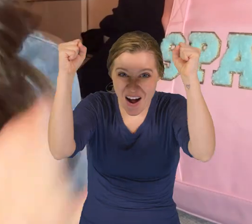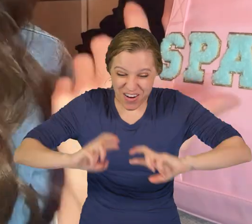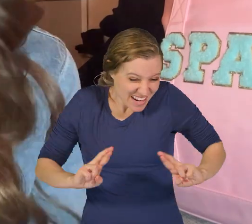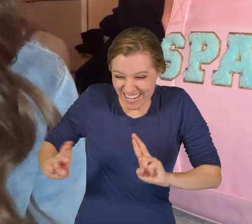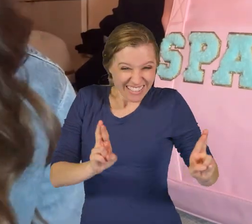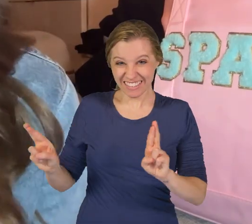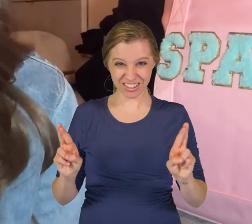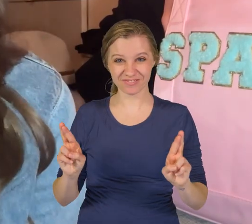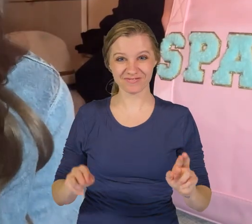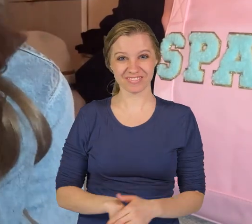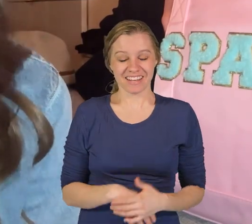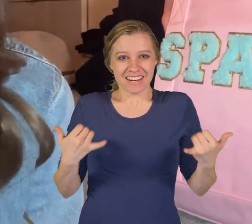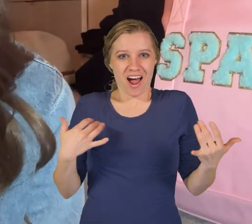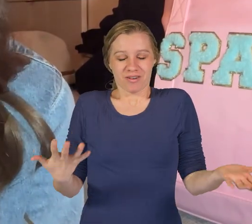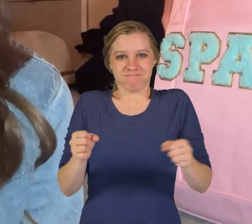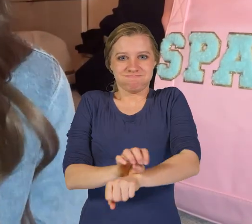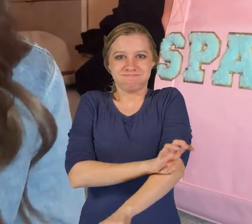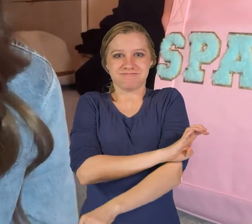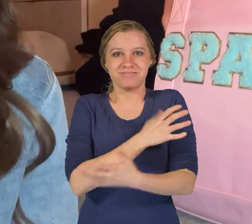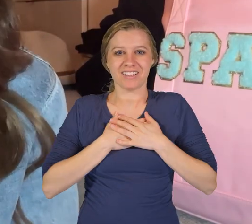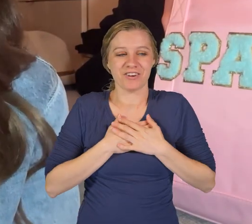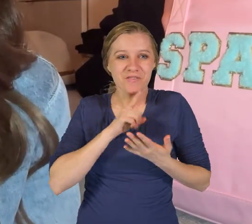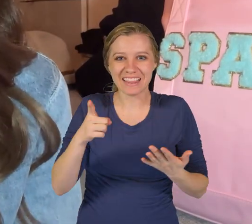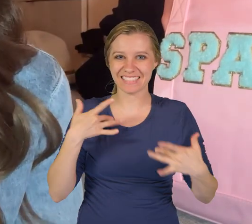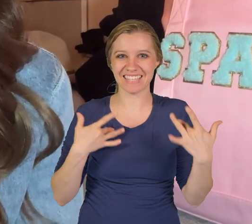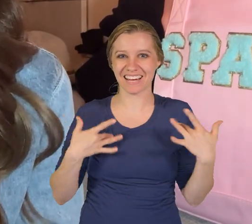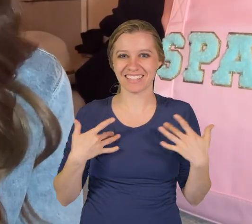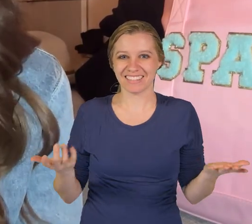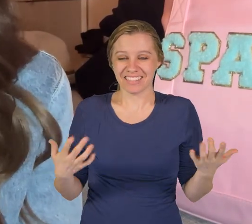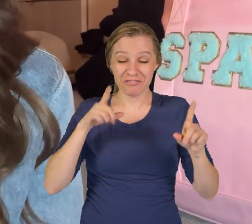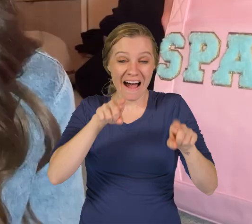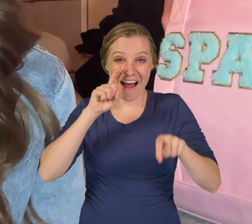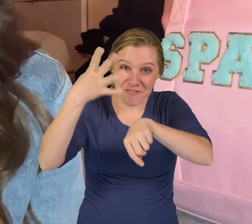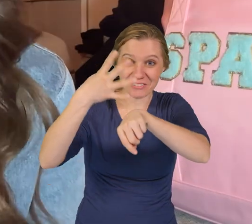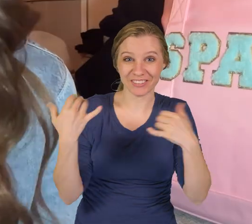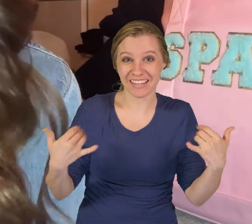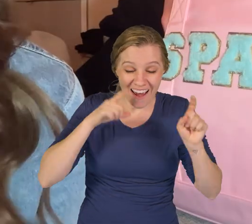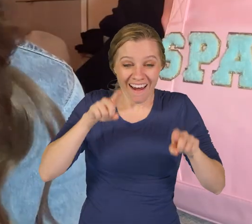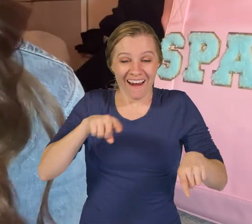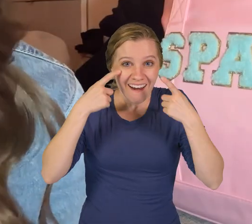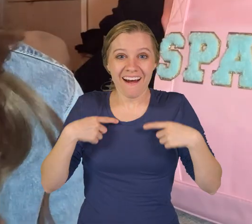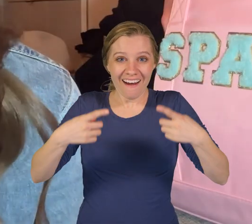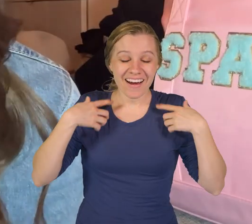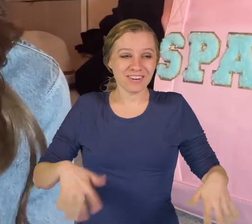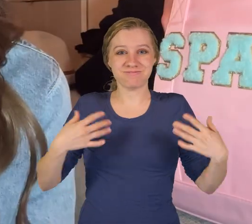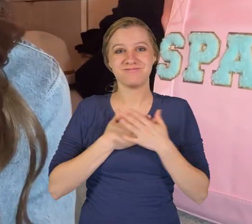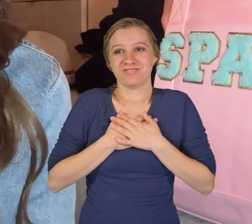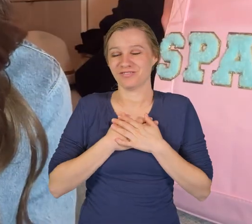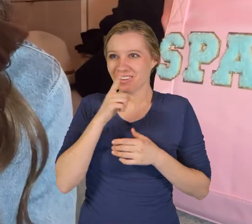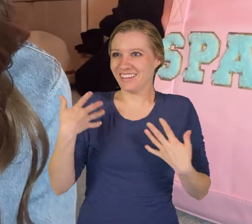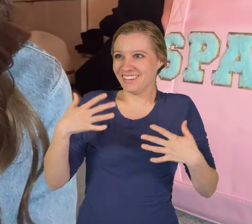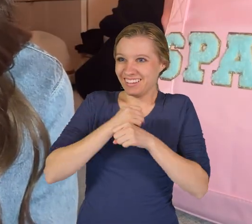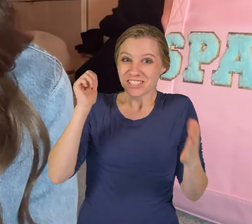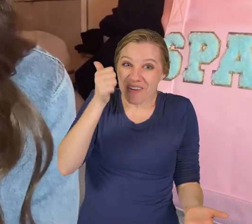being really freaking amped to go. Like, now I'm really excited. I've cried like four times today. It's